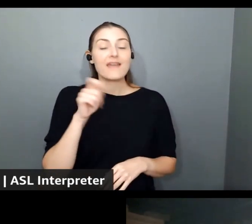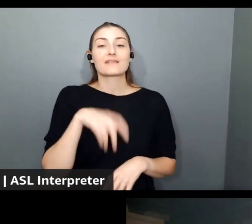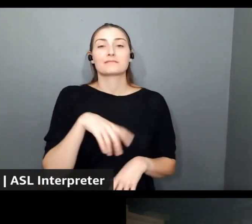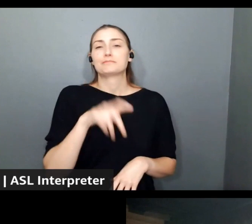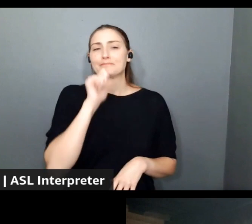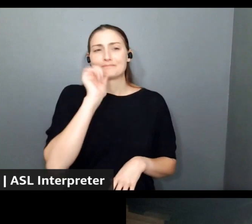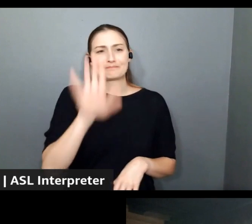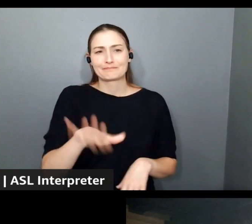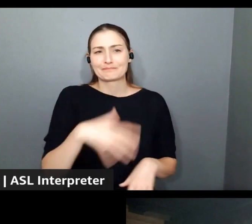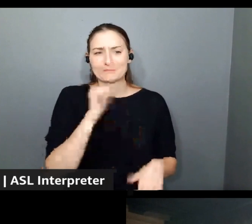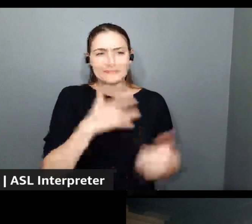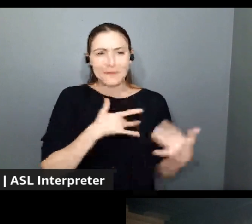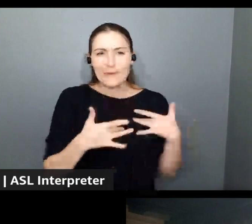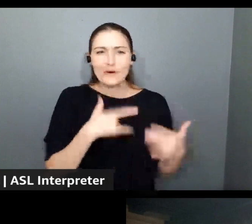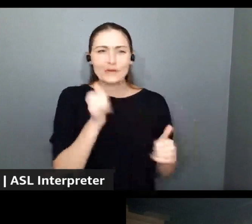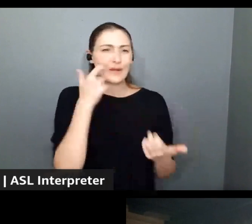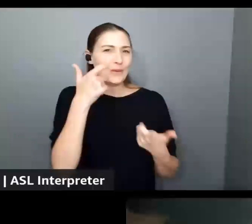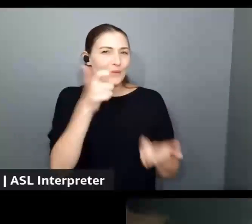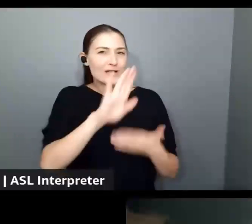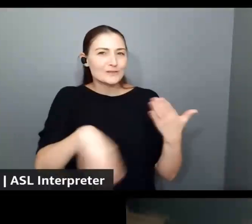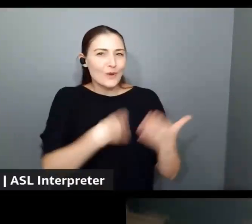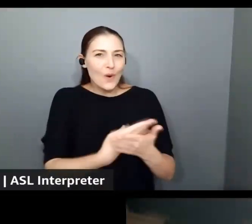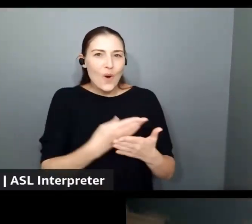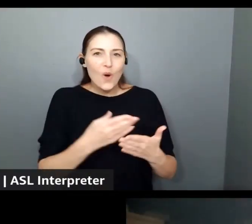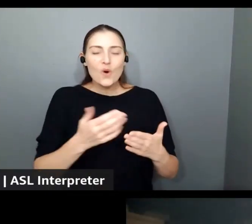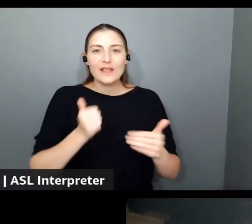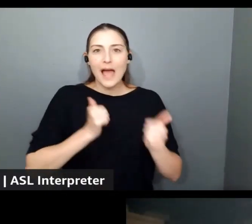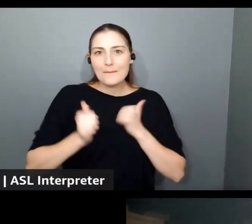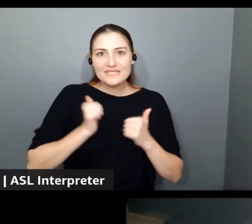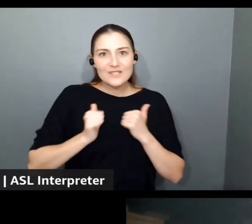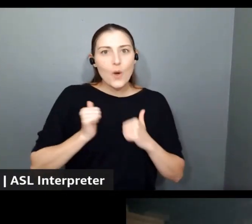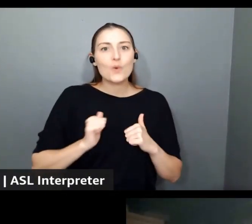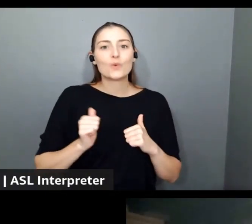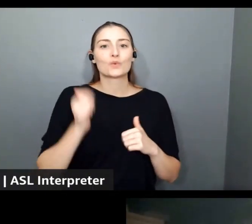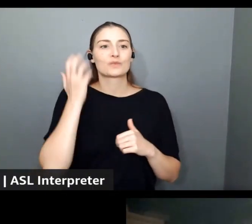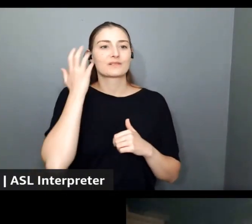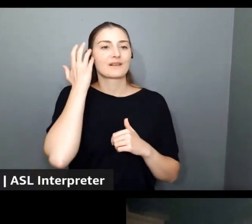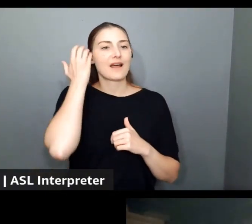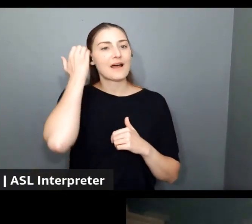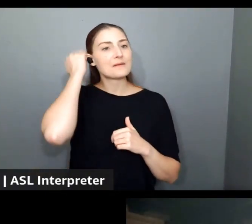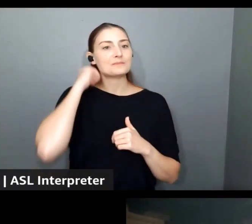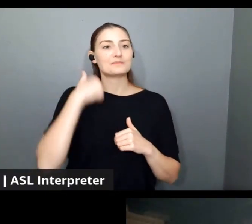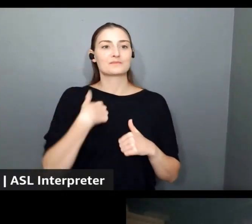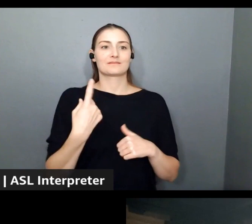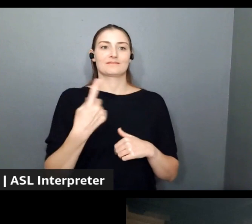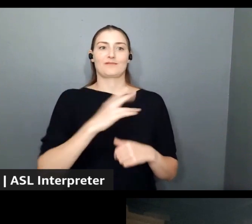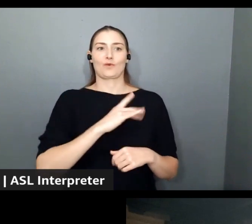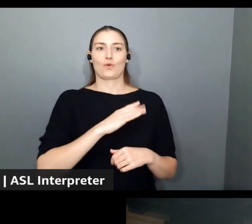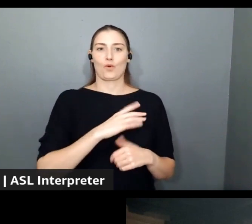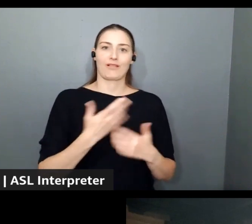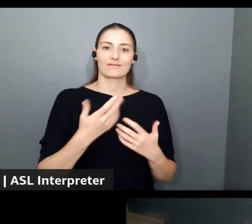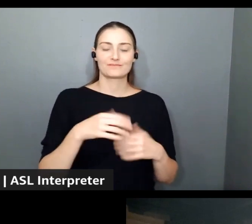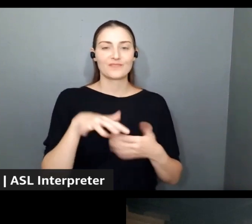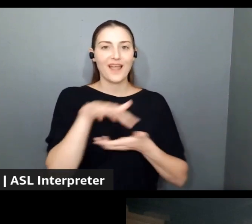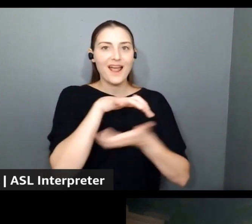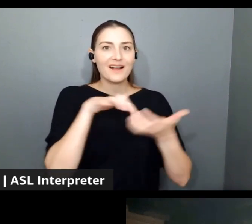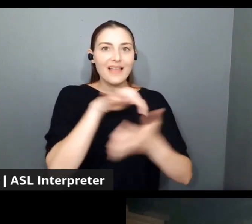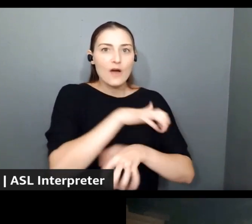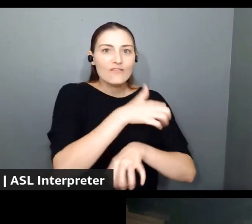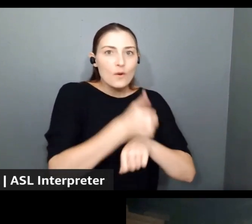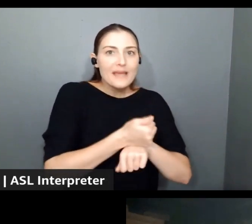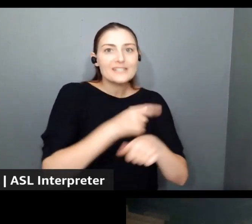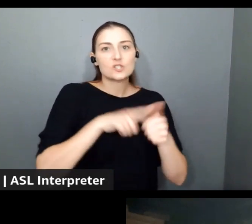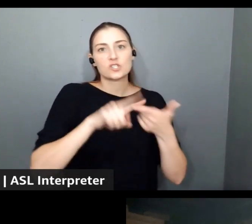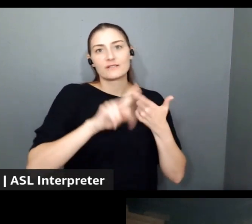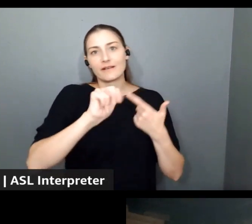always watch this entire episode that we did. We had a lot of really cool, we just saw CloudFormation, NVIDIA, the news from Jeff, all of